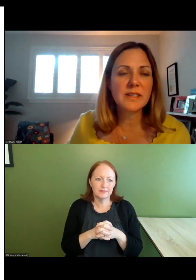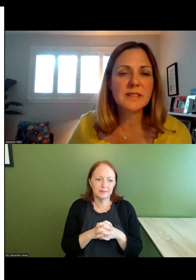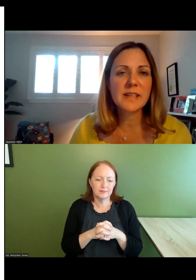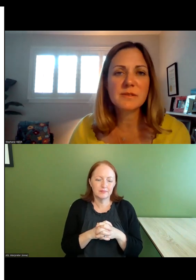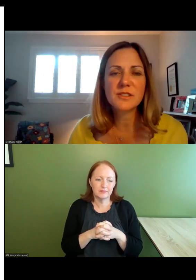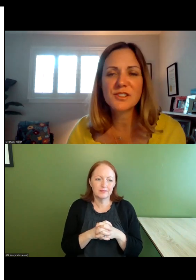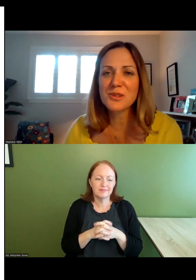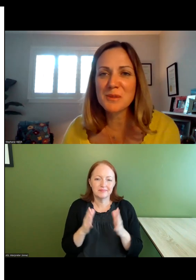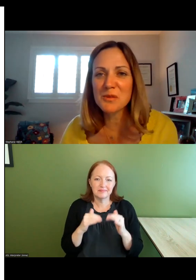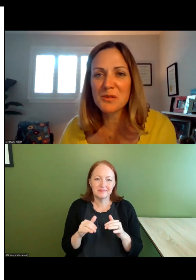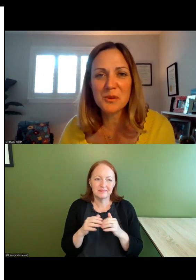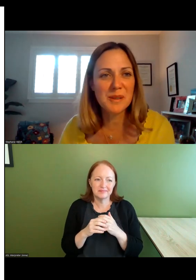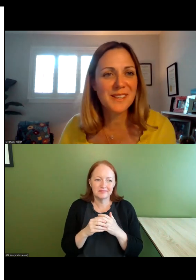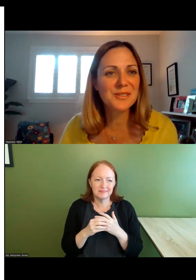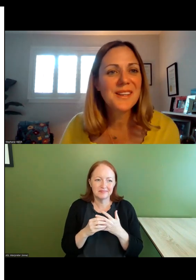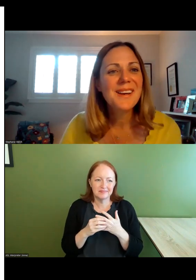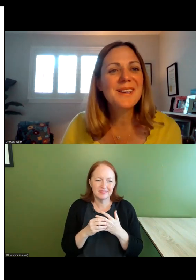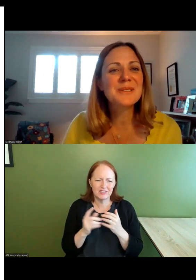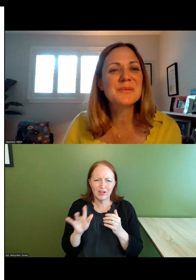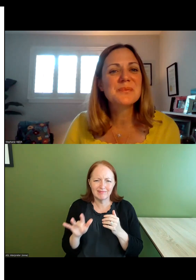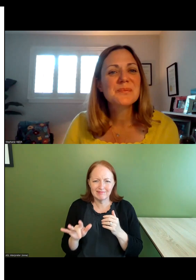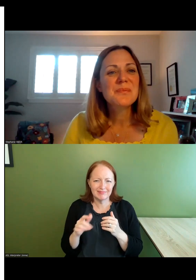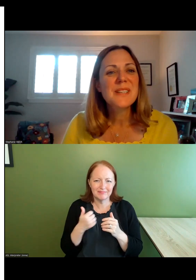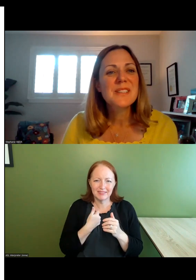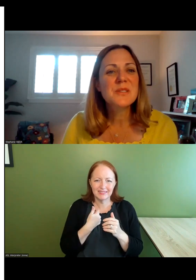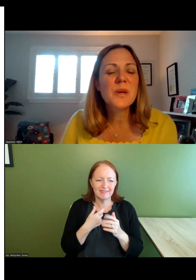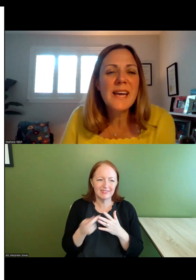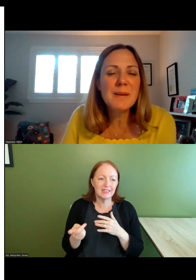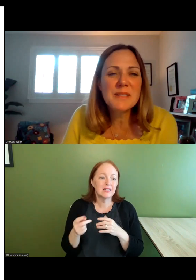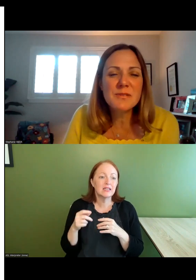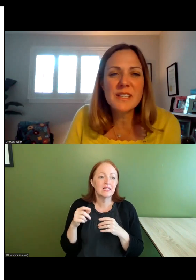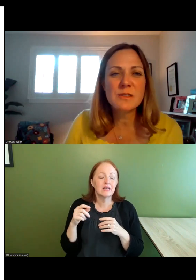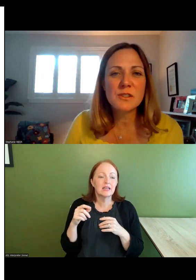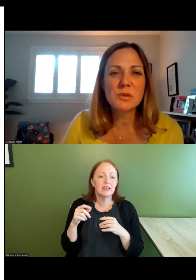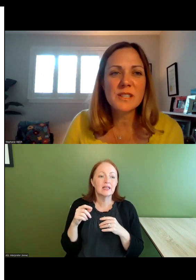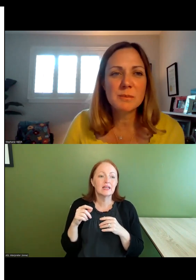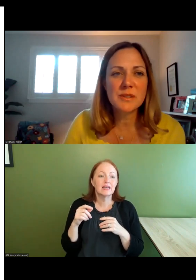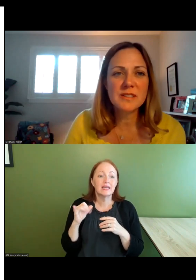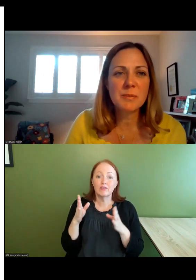Oh, and the next slide. I'm sorry, I tried to move it forward myself. So what happens if an